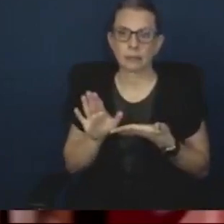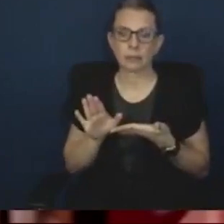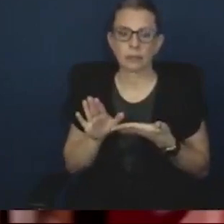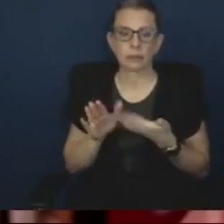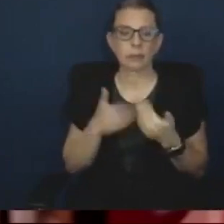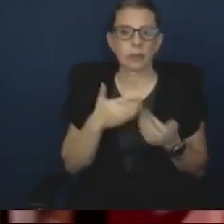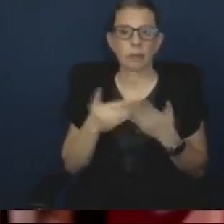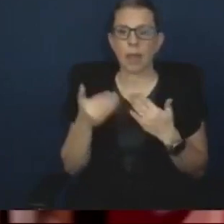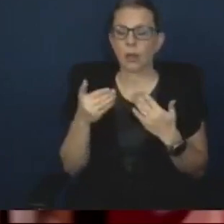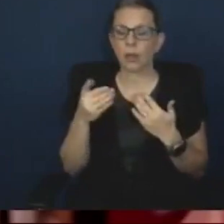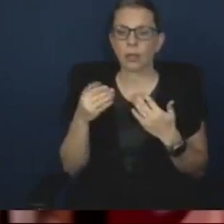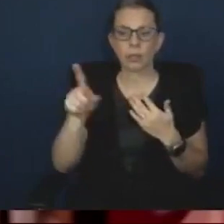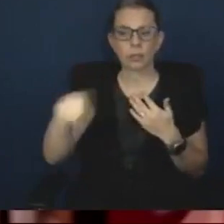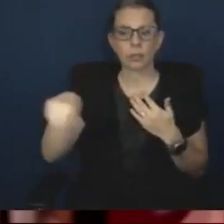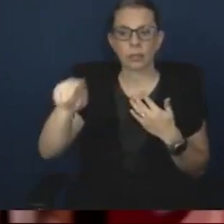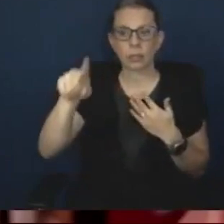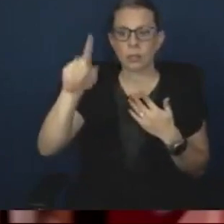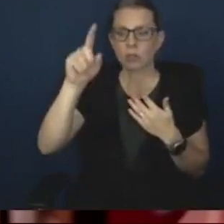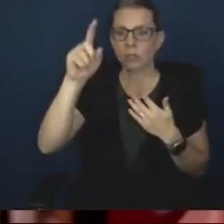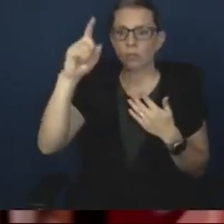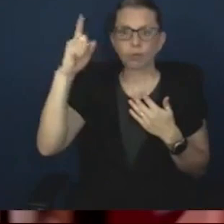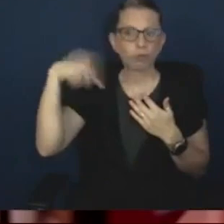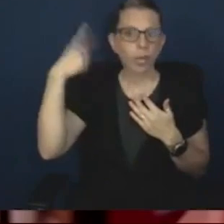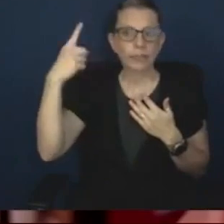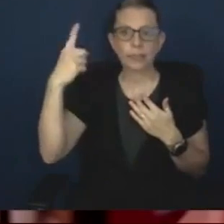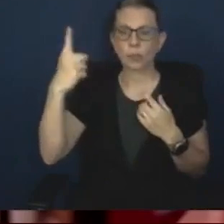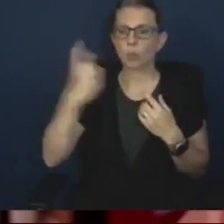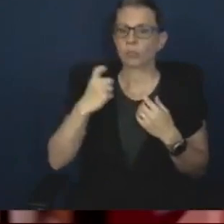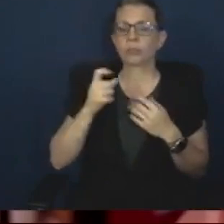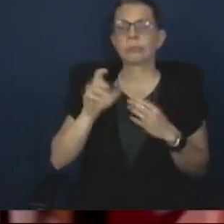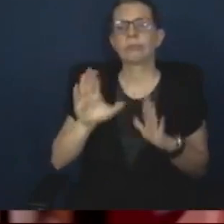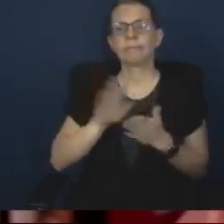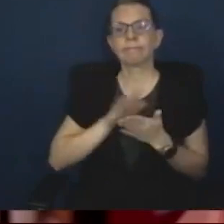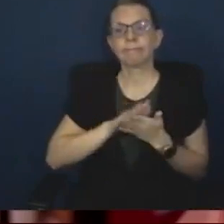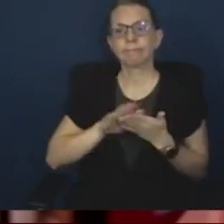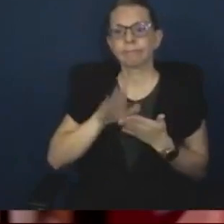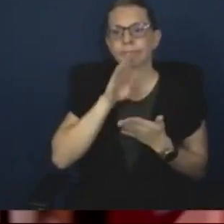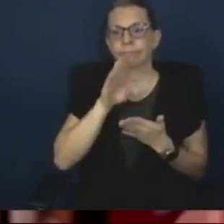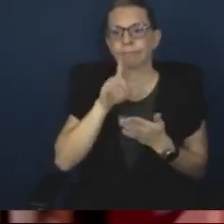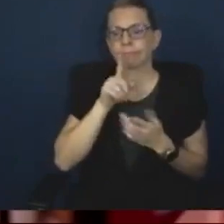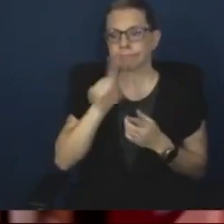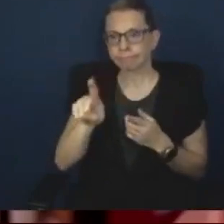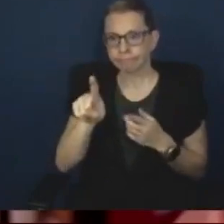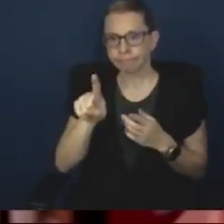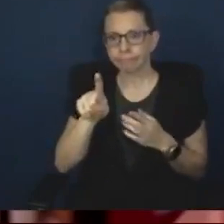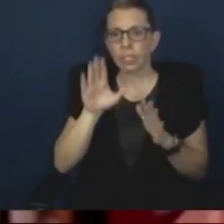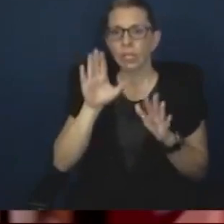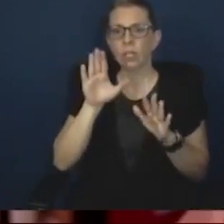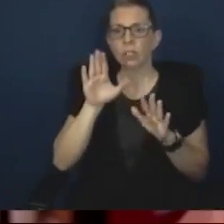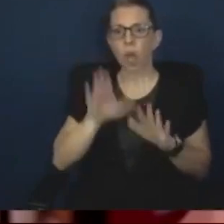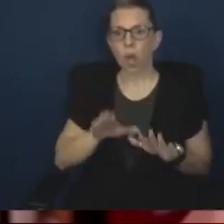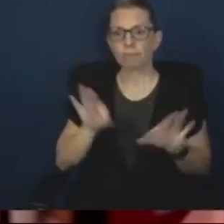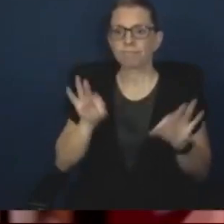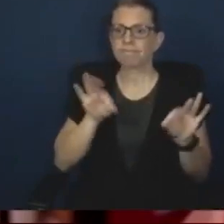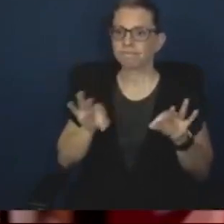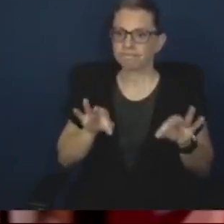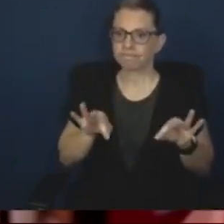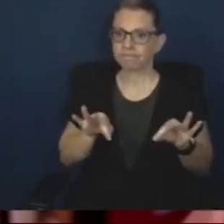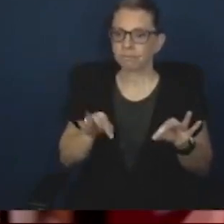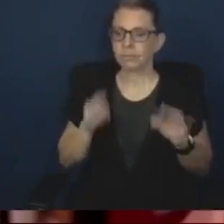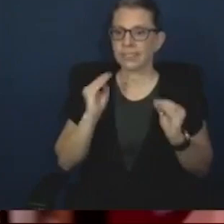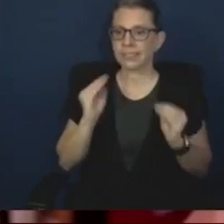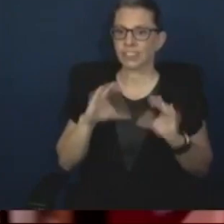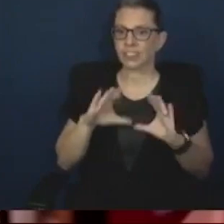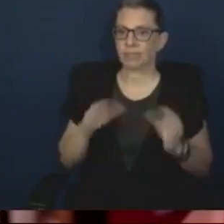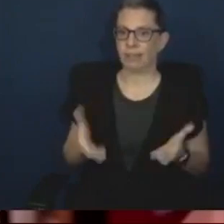crazy the question is, just be nice and be calm and explain it as if you were teaching a class.